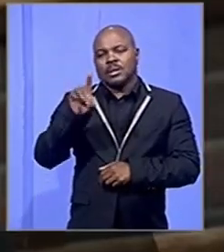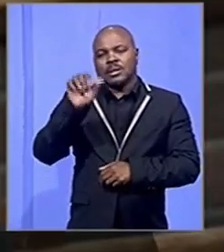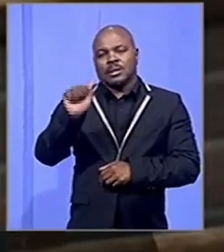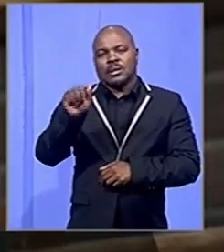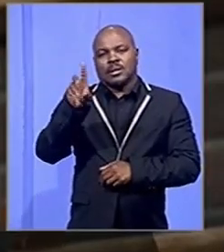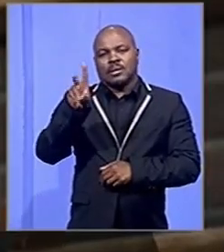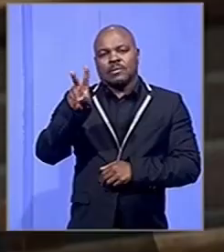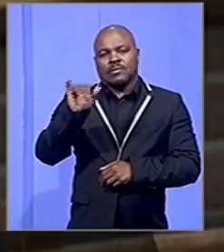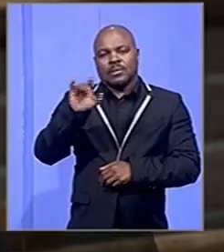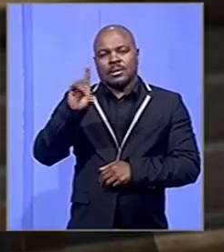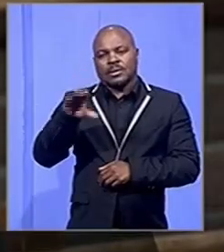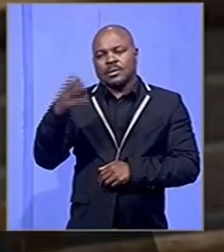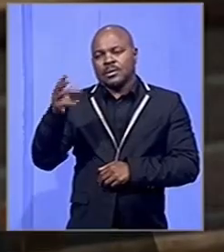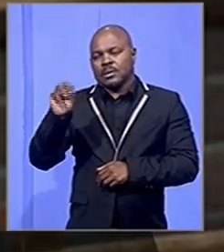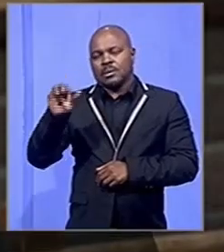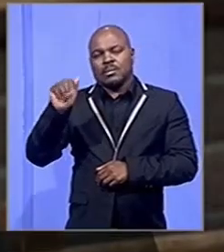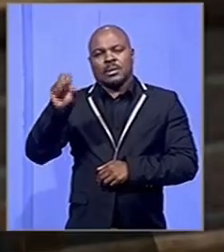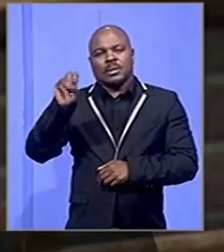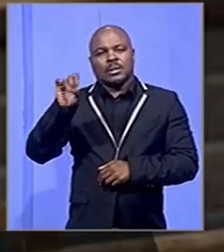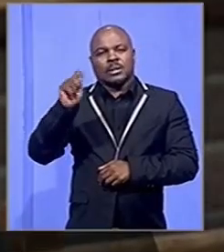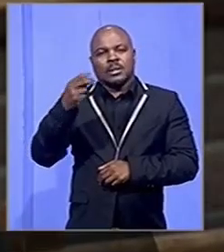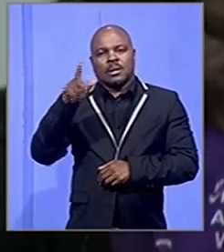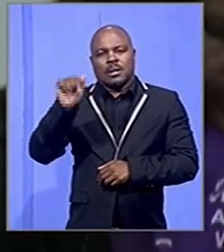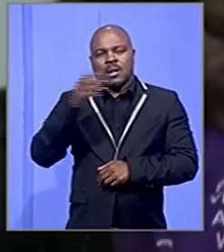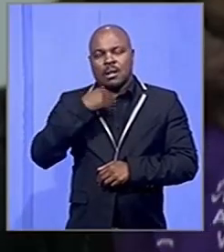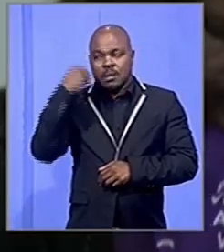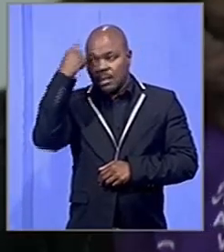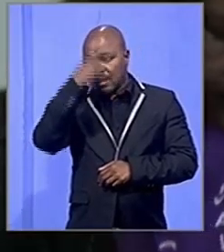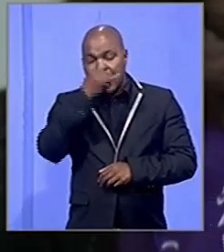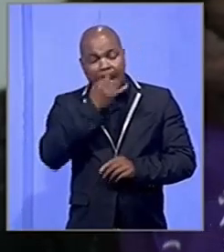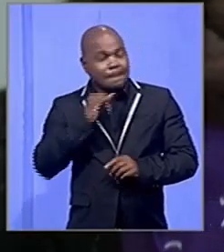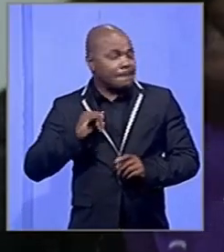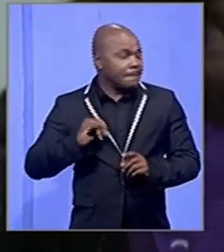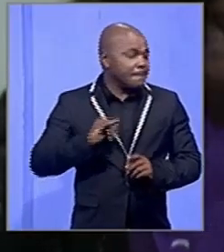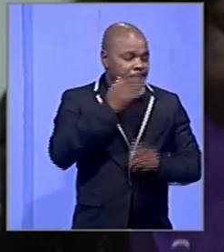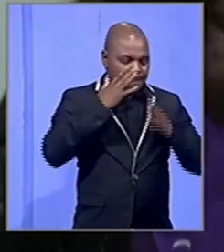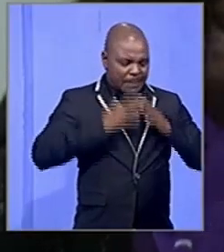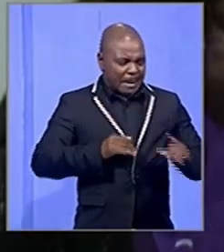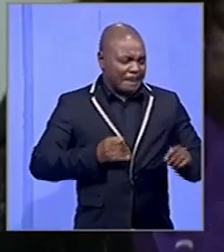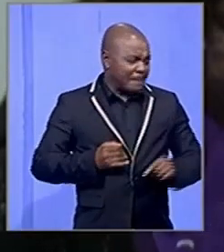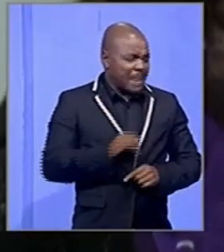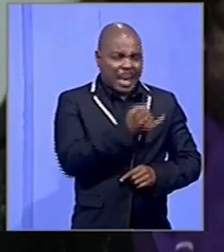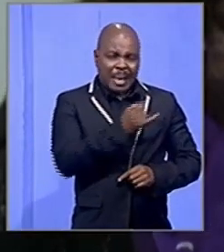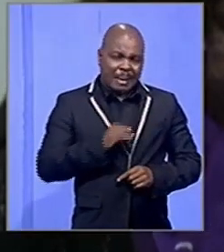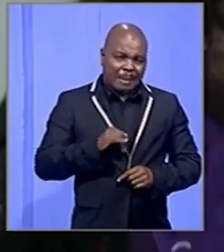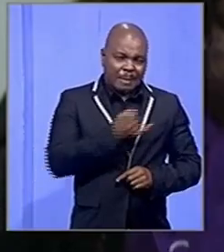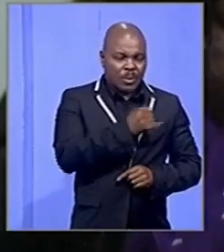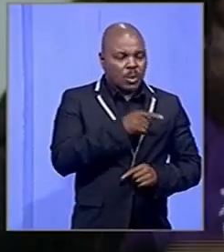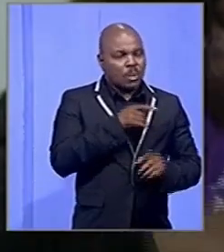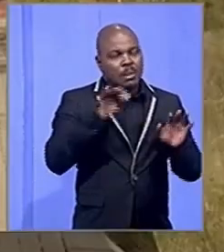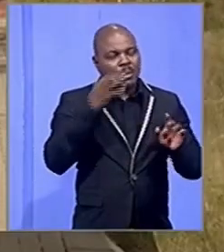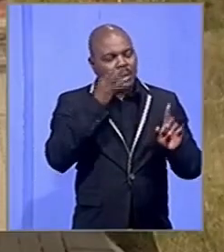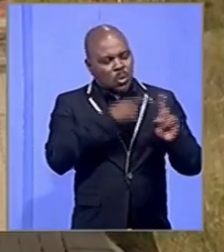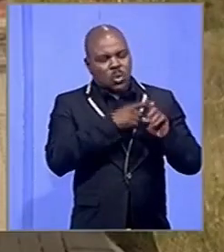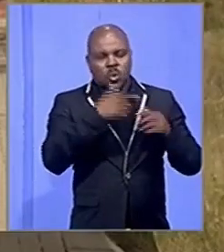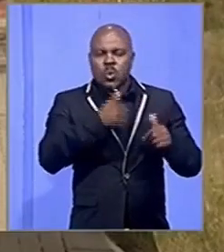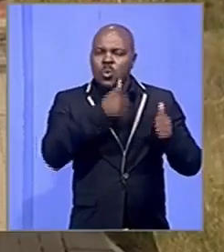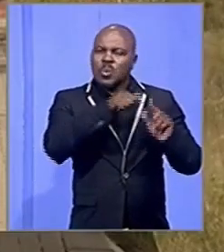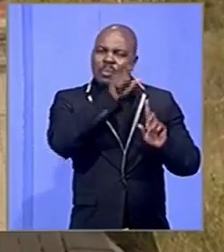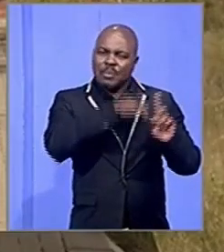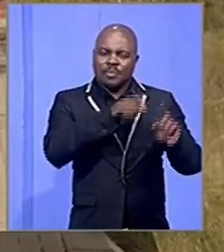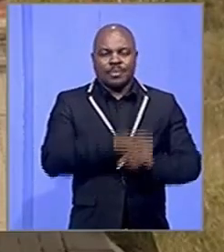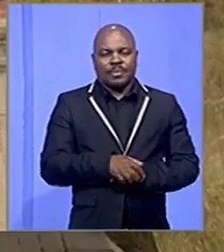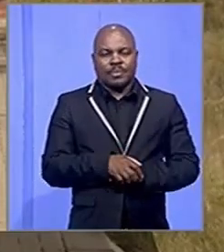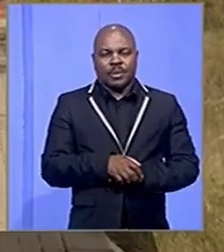Masithela a ne a motlhaba makgetlo a le mmalwa mo sefatlhegong le mo mmeleng. O kailwe jaaka motho o neng a siame. Ene le motho a